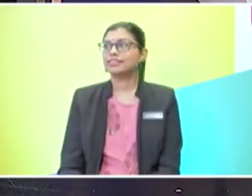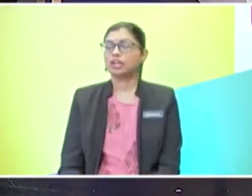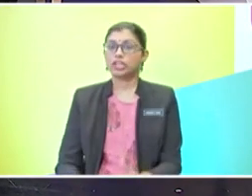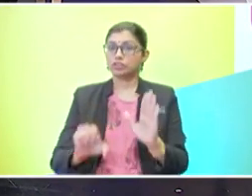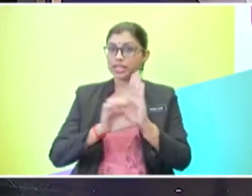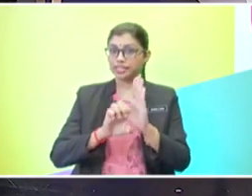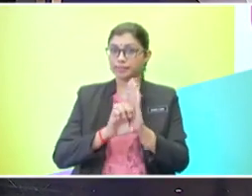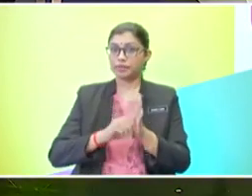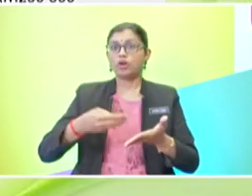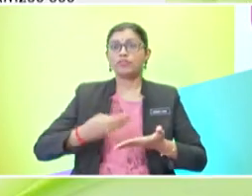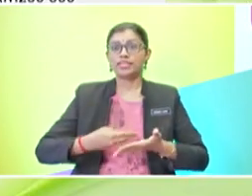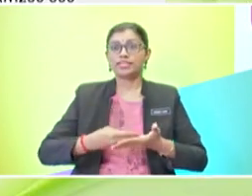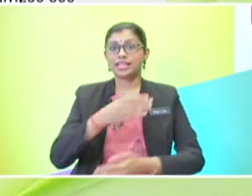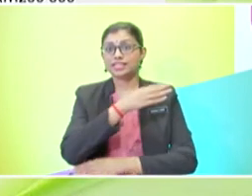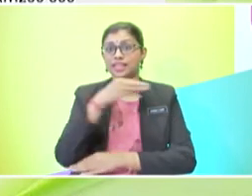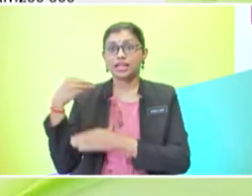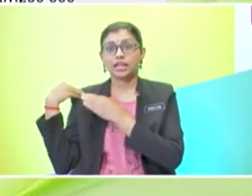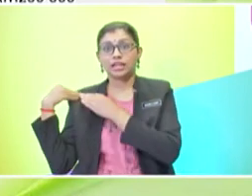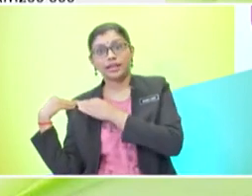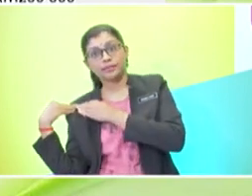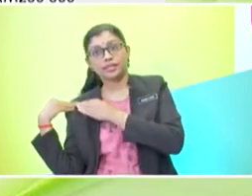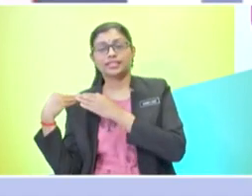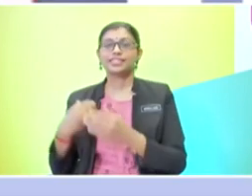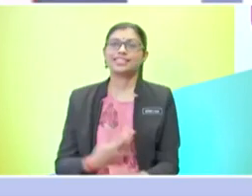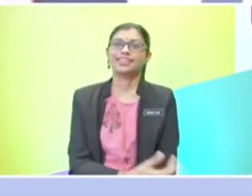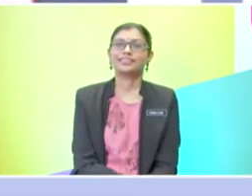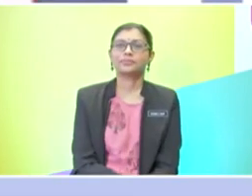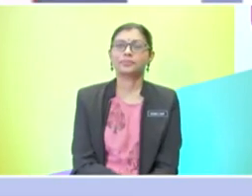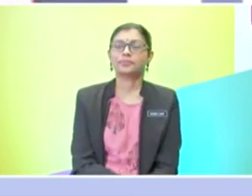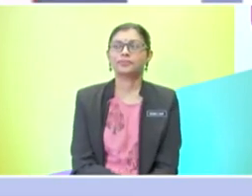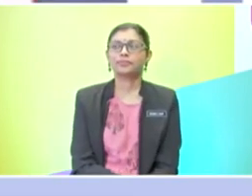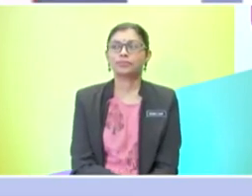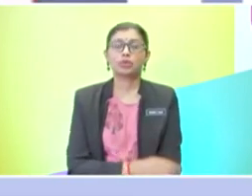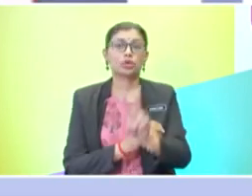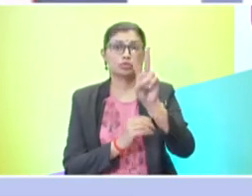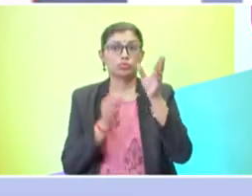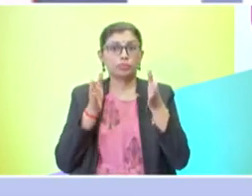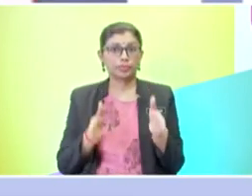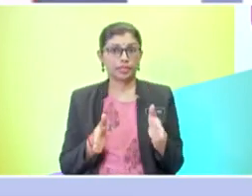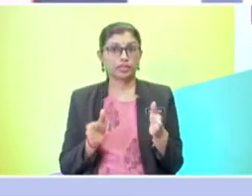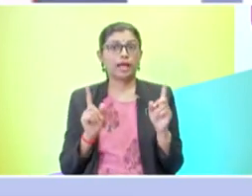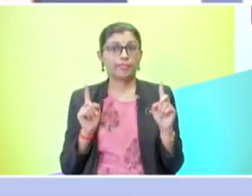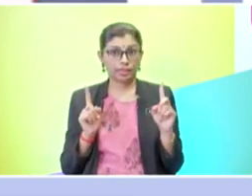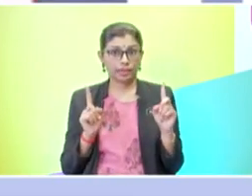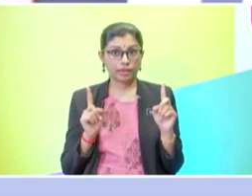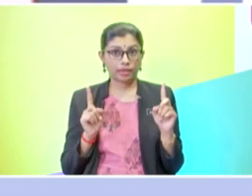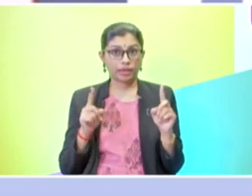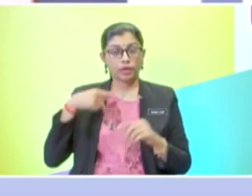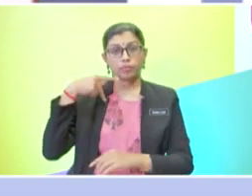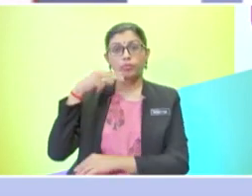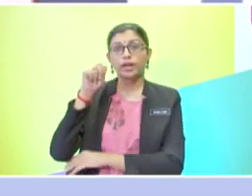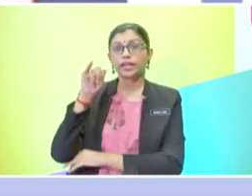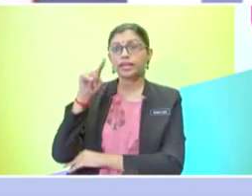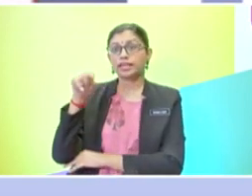of asset and liabilities. Okay, formula, you see. We have two person here. One is Puan Liza and the other one is Encik Razik.